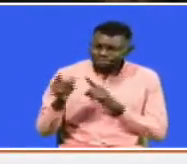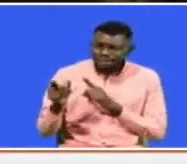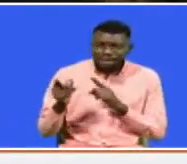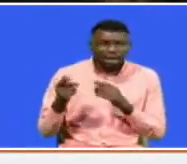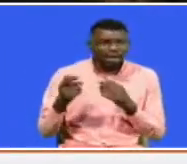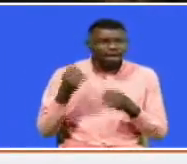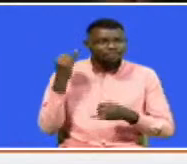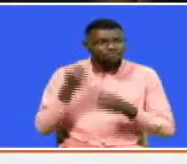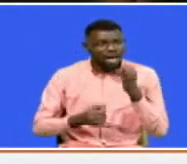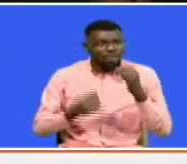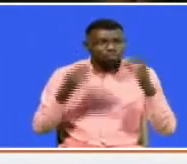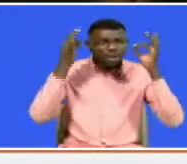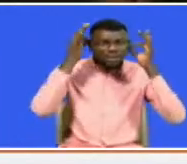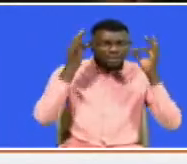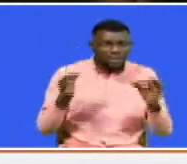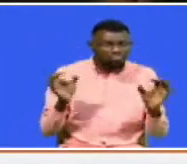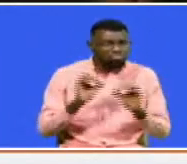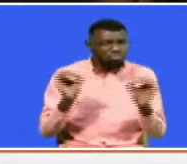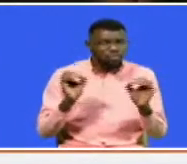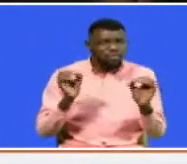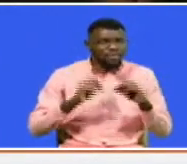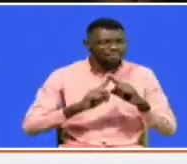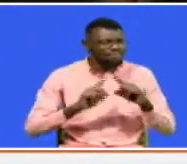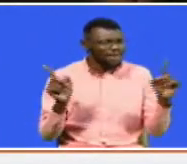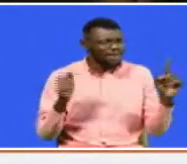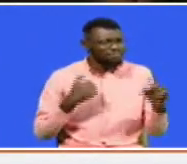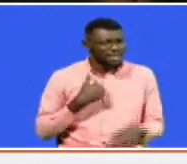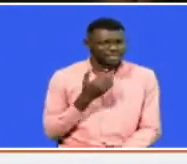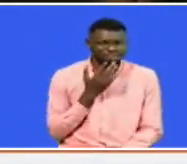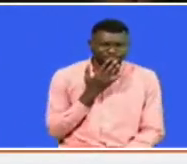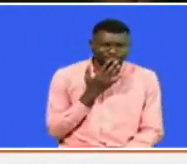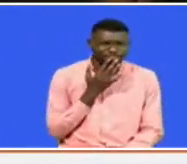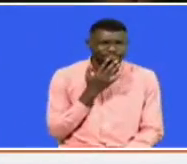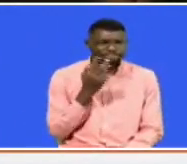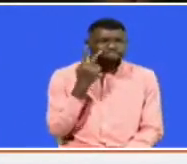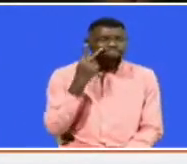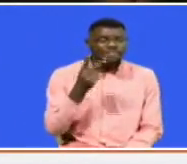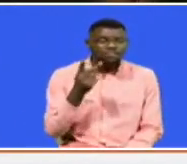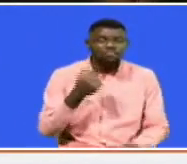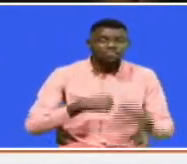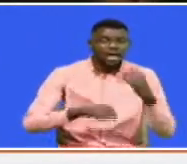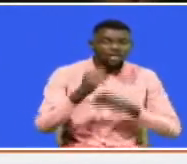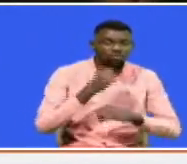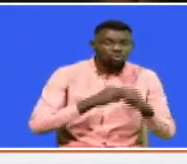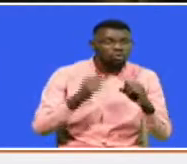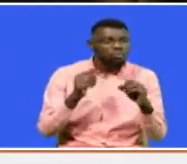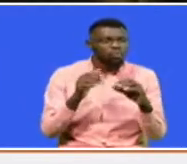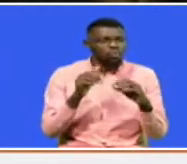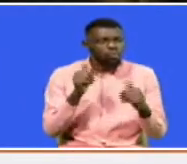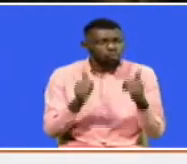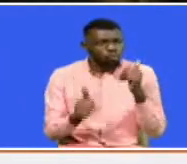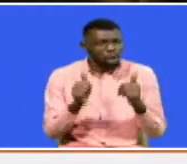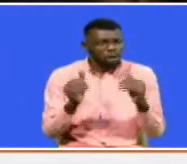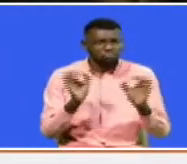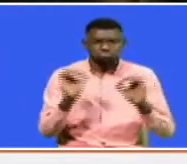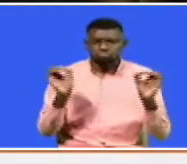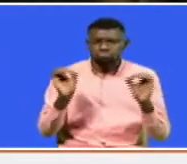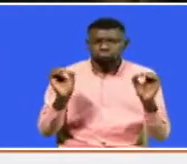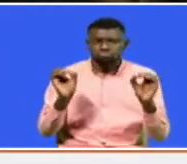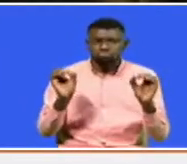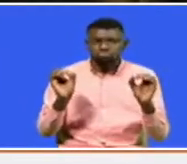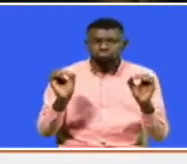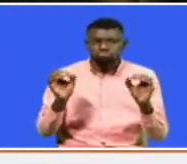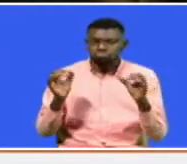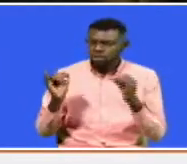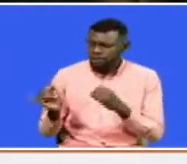closed, but I would not see the cause of action that you as an individual would have against